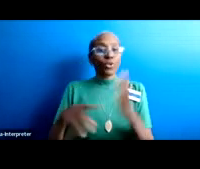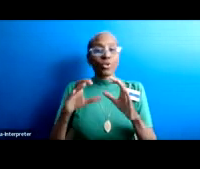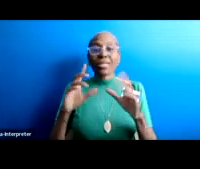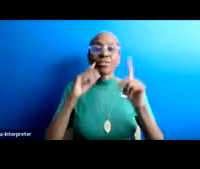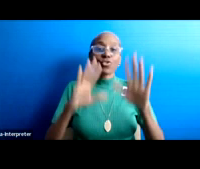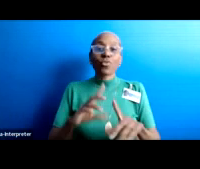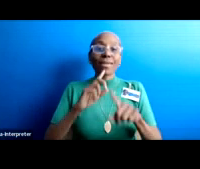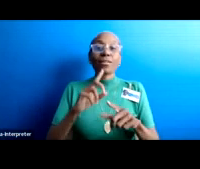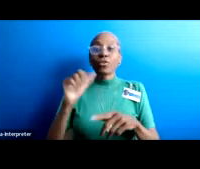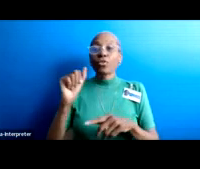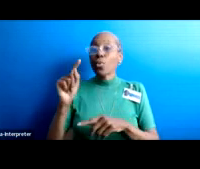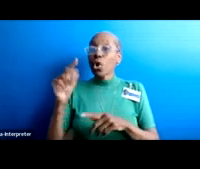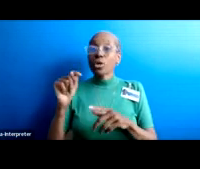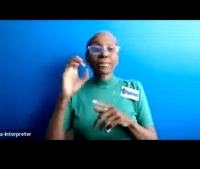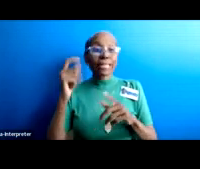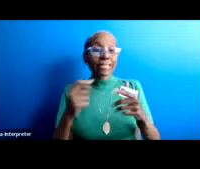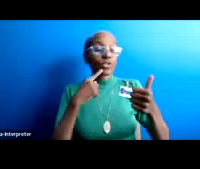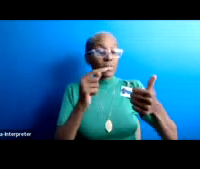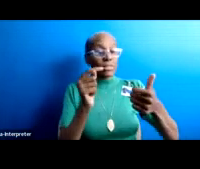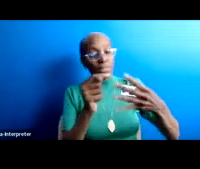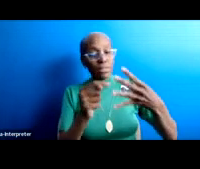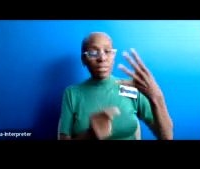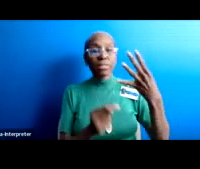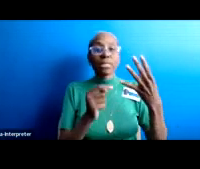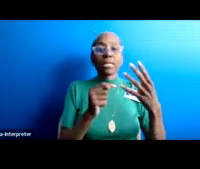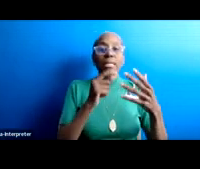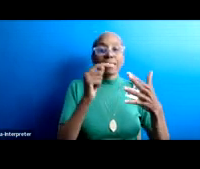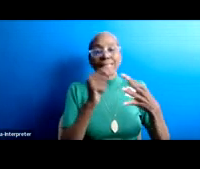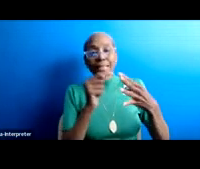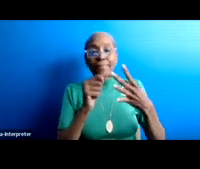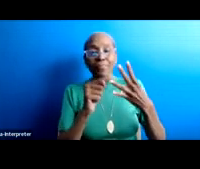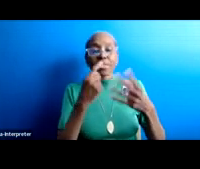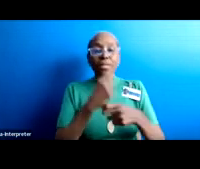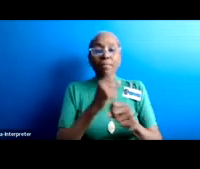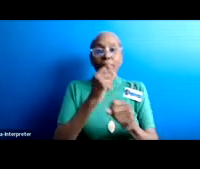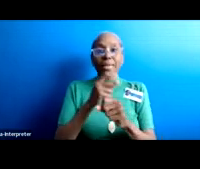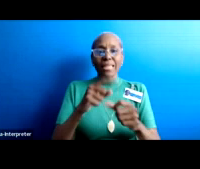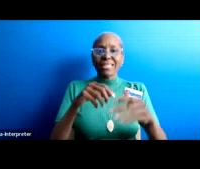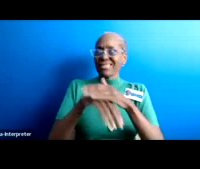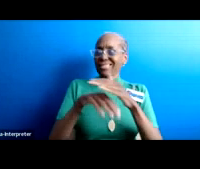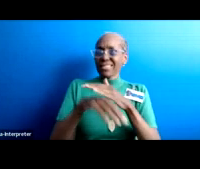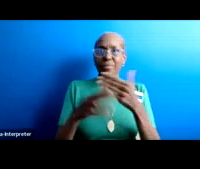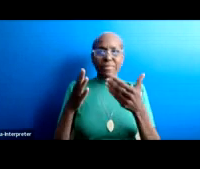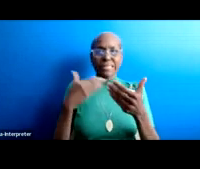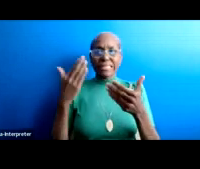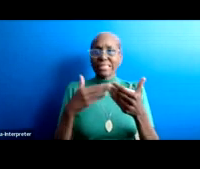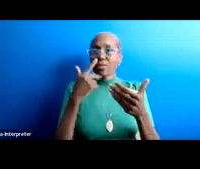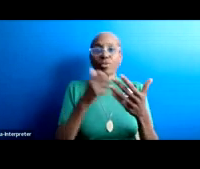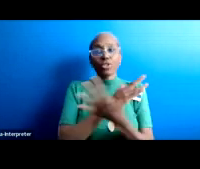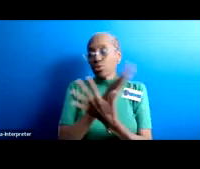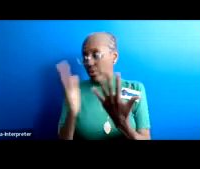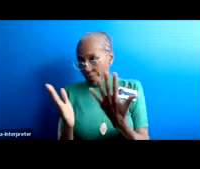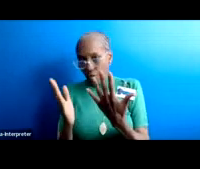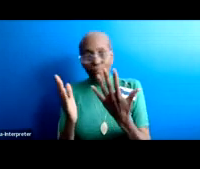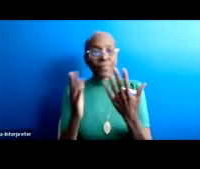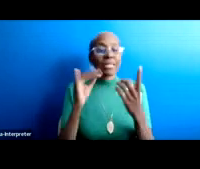alt text. Like, you'll sort of see that there's this pattern, there's these steps that really make making accessible content easy, because you'll get there. Sort